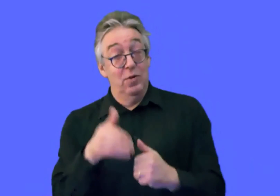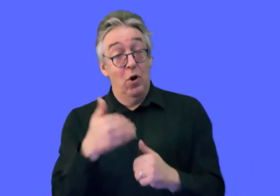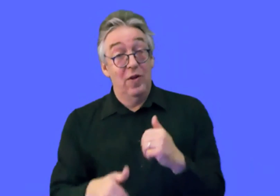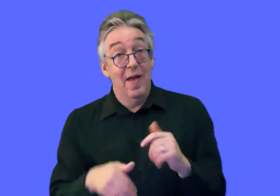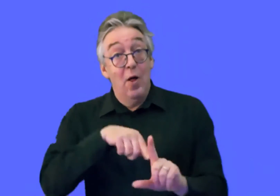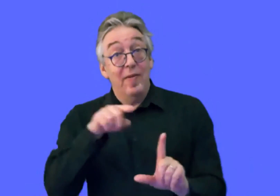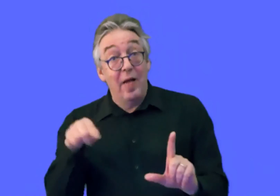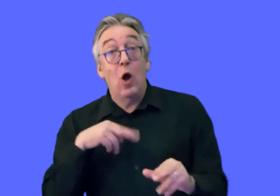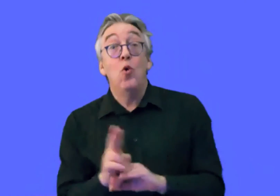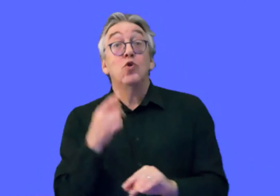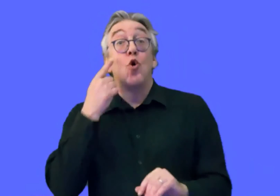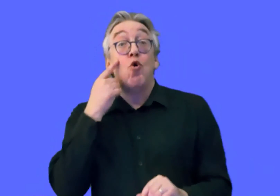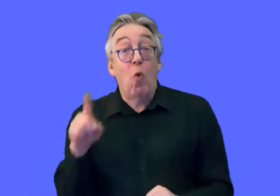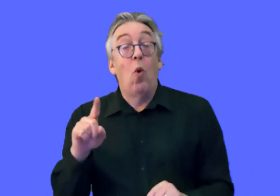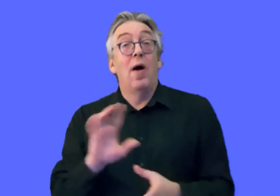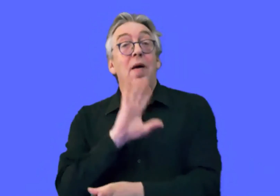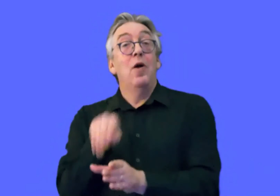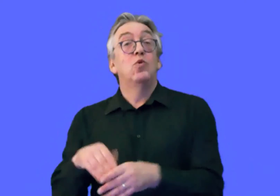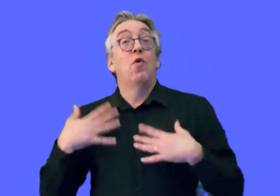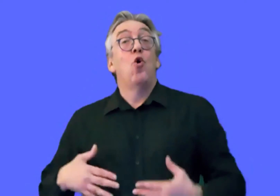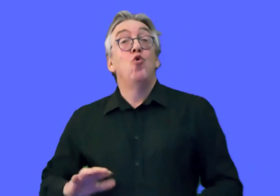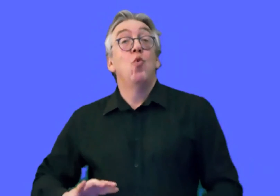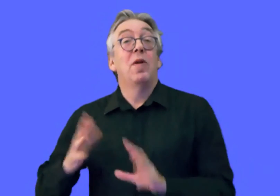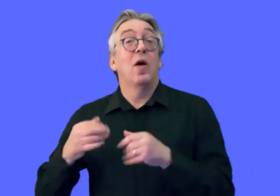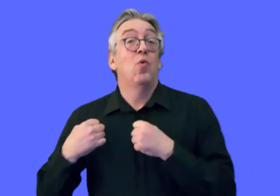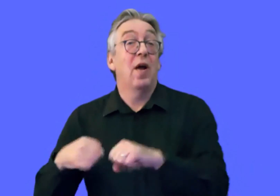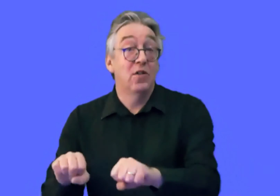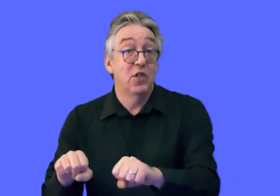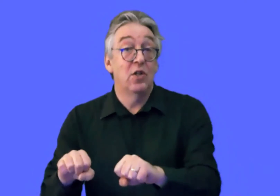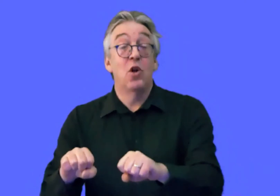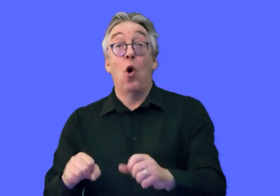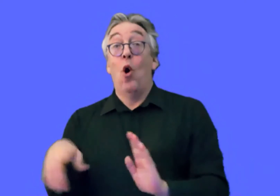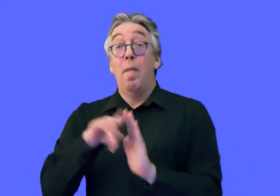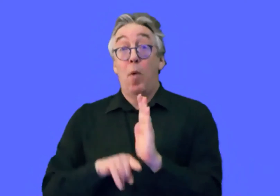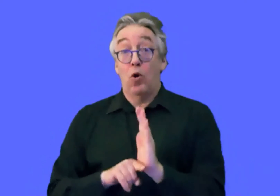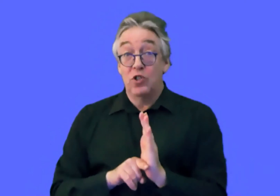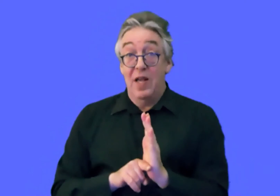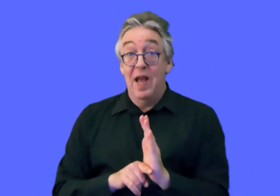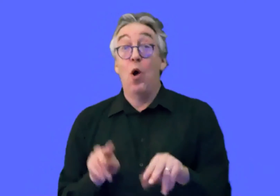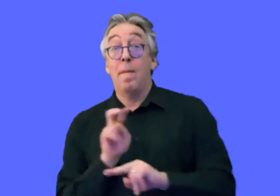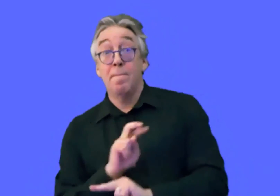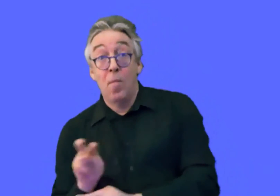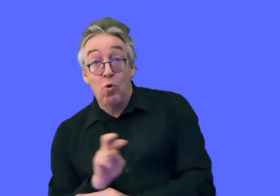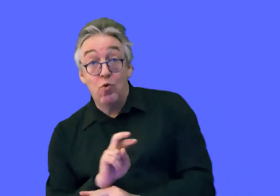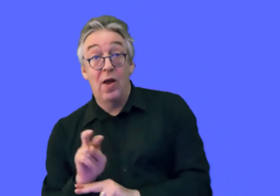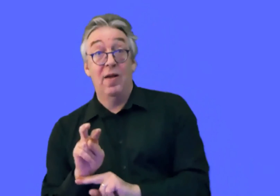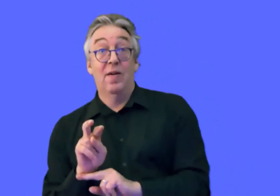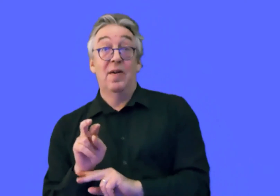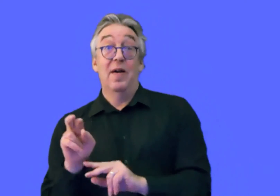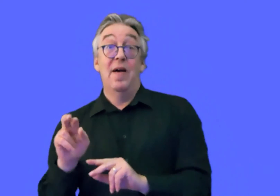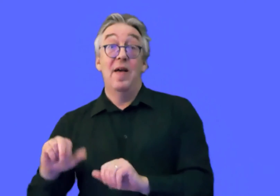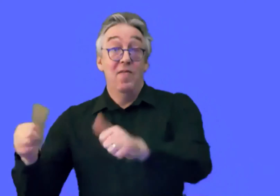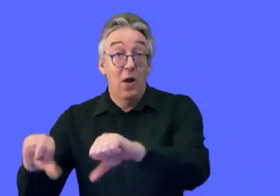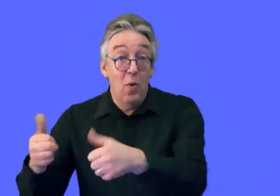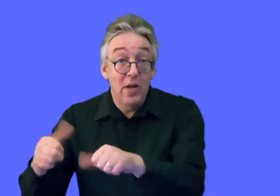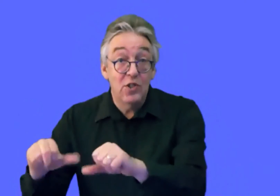inclusive humanitarian action, policy programming, monitoring and evaluation. And number three, the plan for